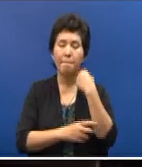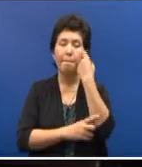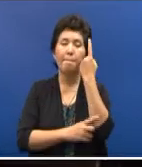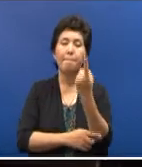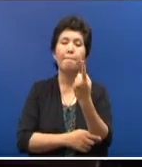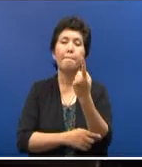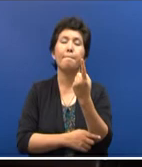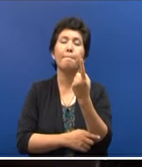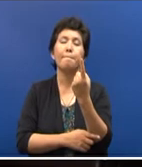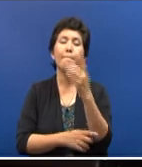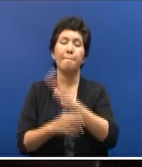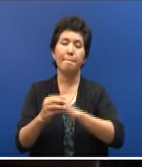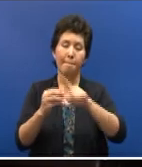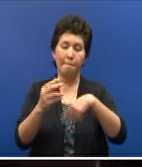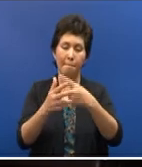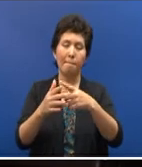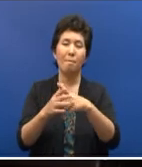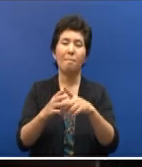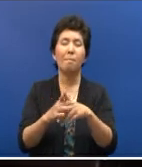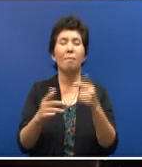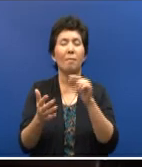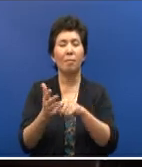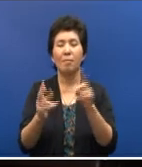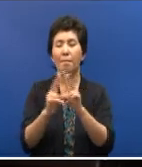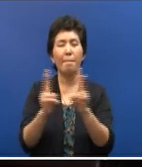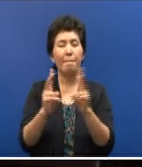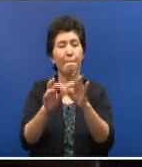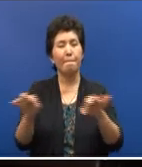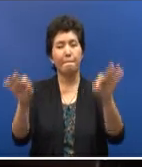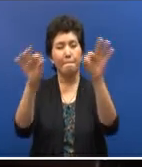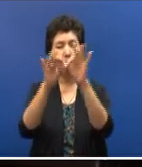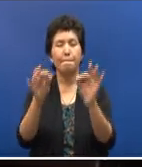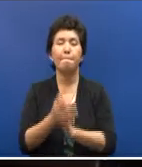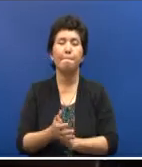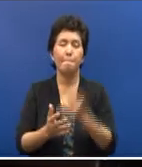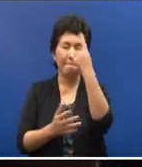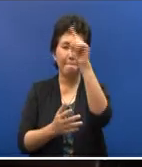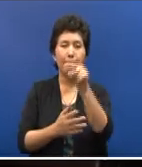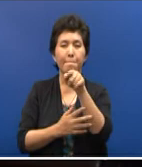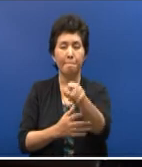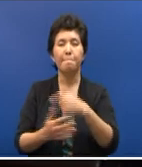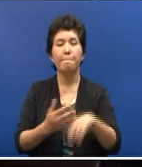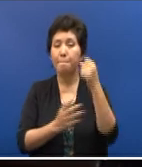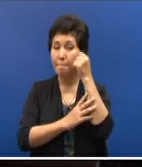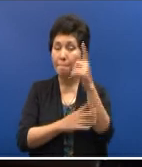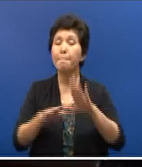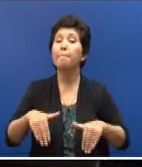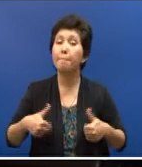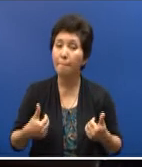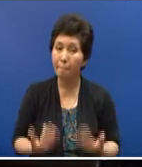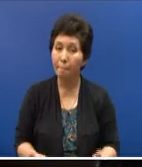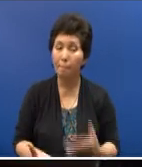understand, okay, about these 3 characteristics, because this is a very much important, okay, for you to understand, okay,